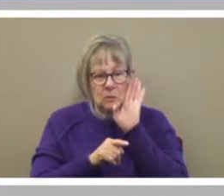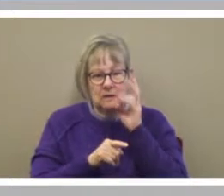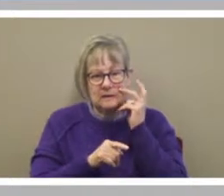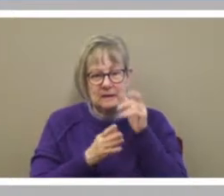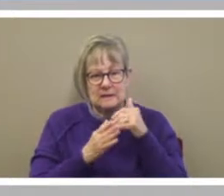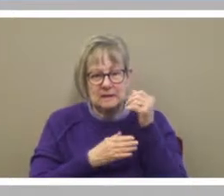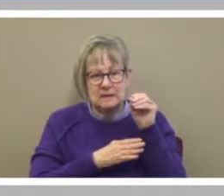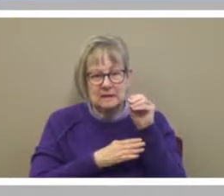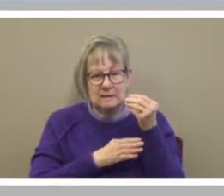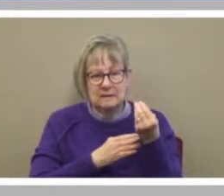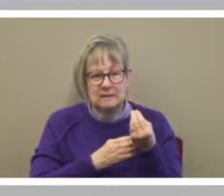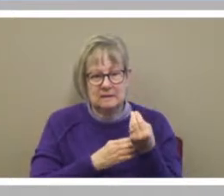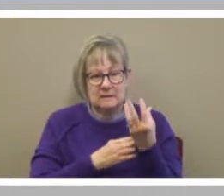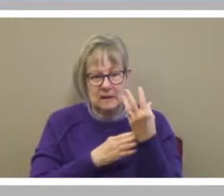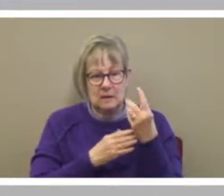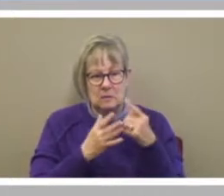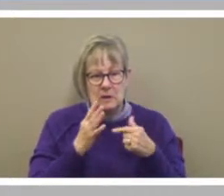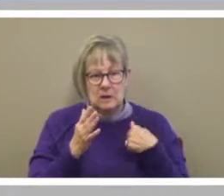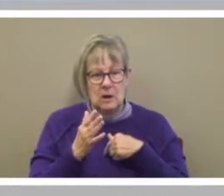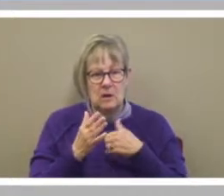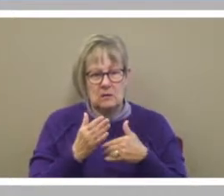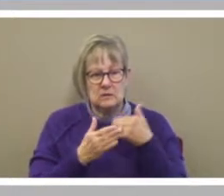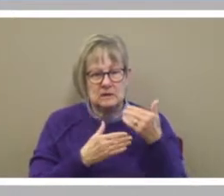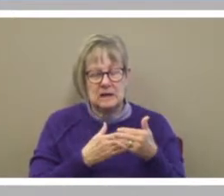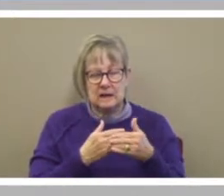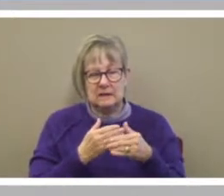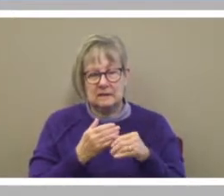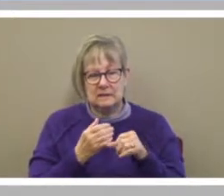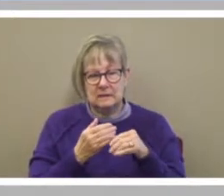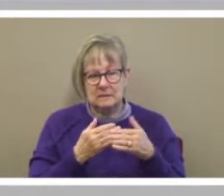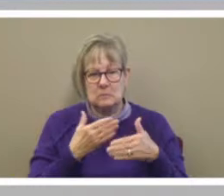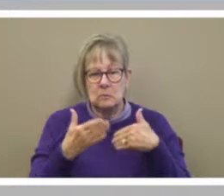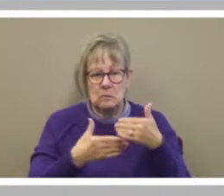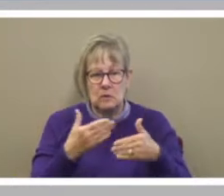slide of what our next steps campaign will be.